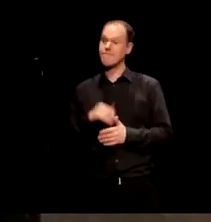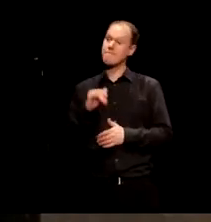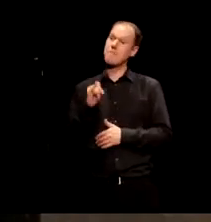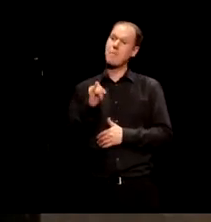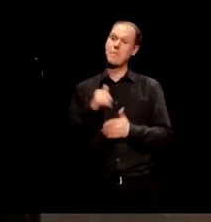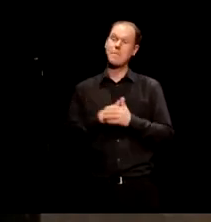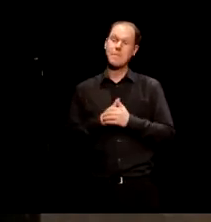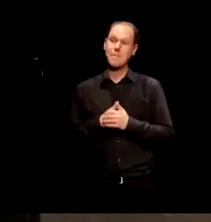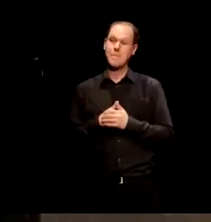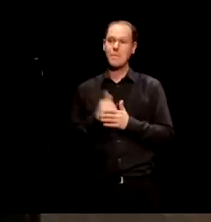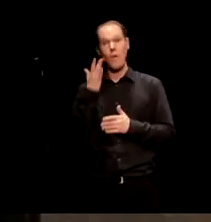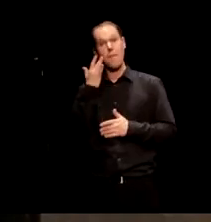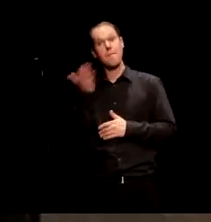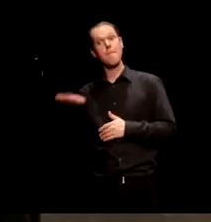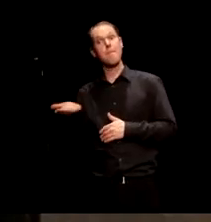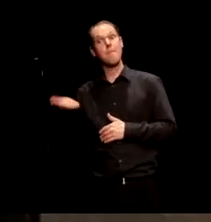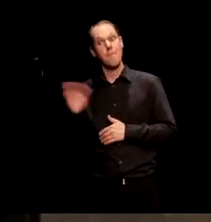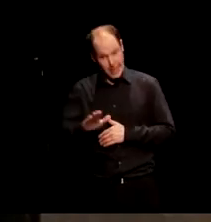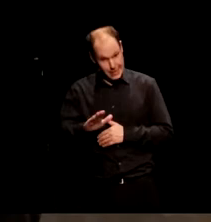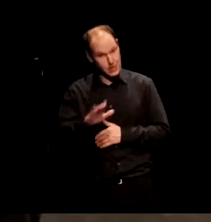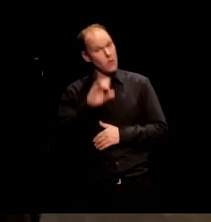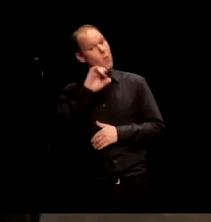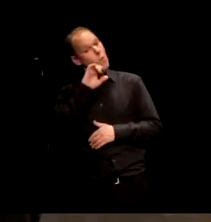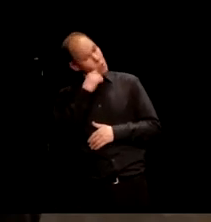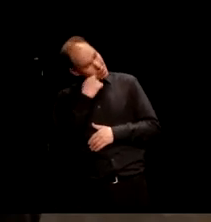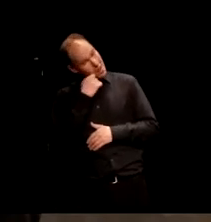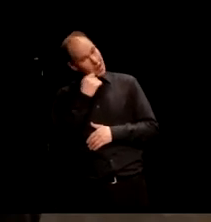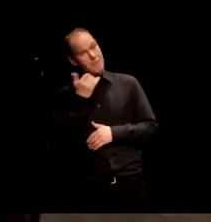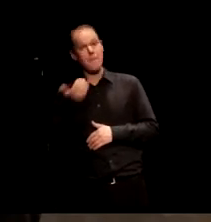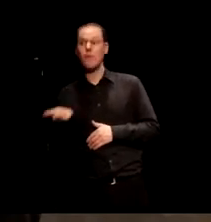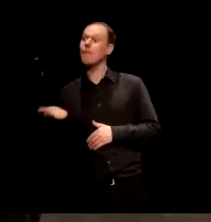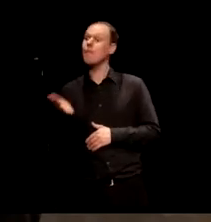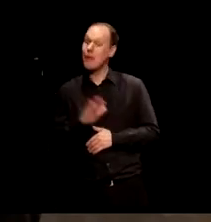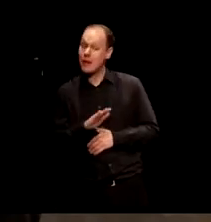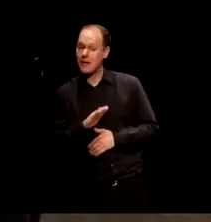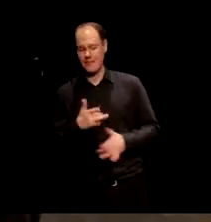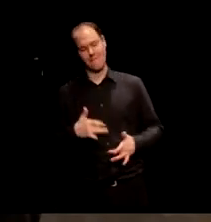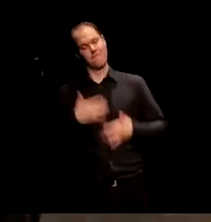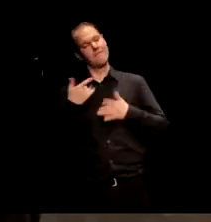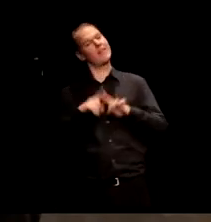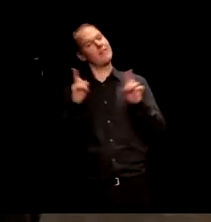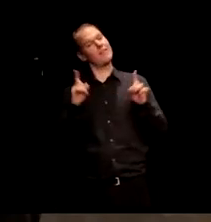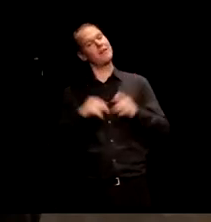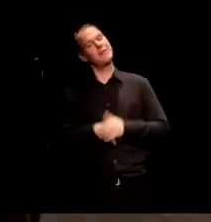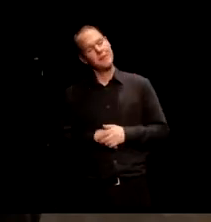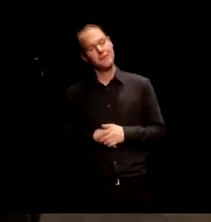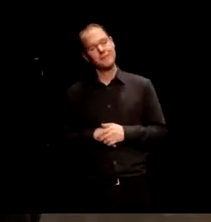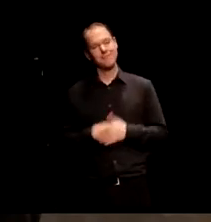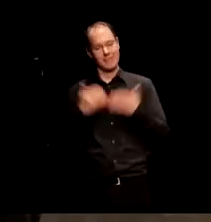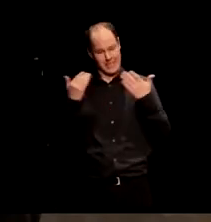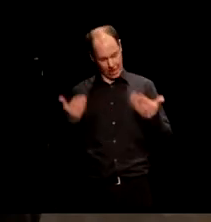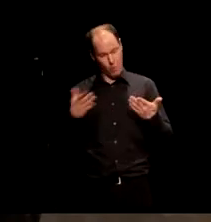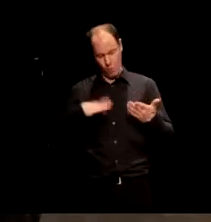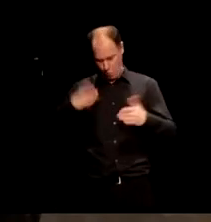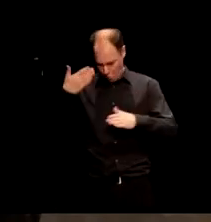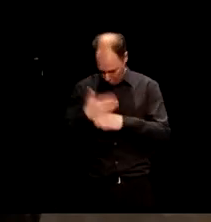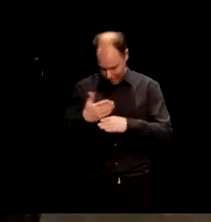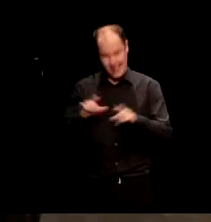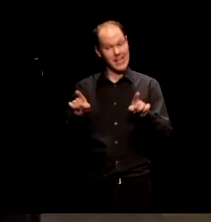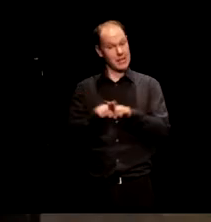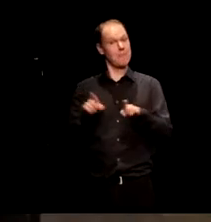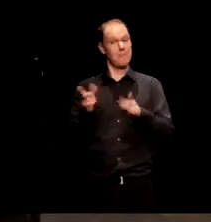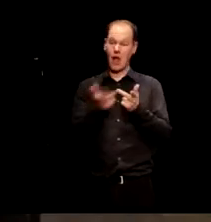Maybe when I come back, I will. I'll feel differently. But now I want to work like other